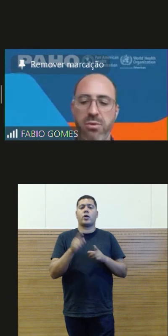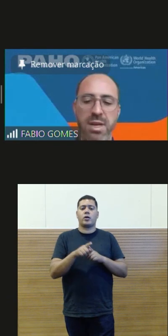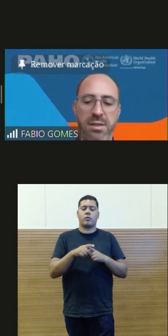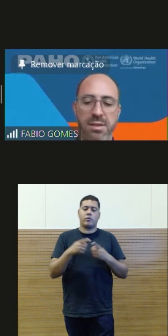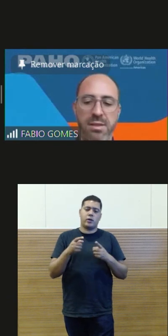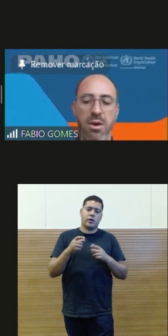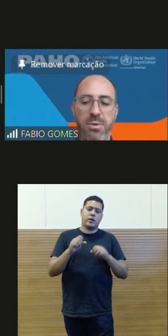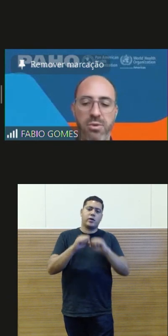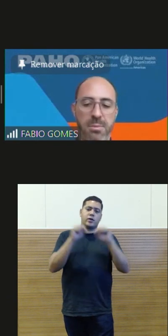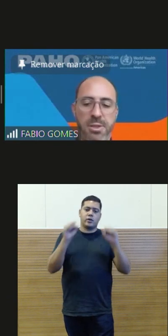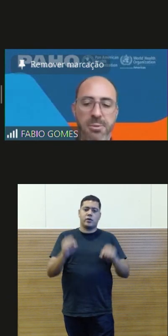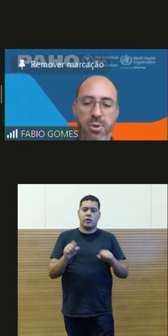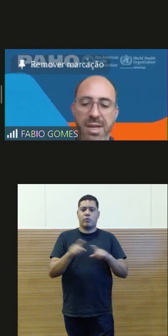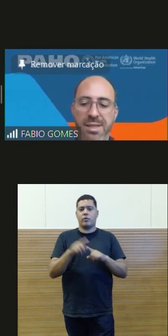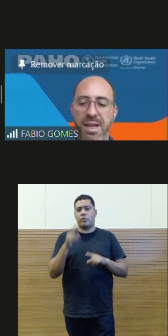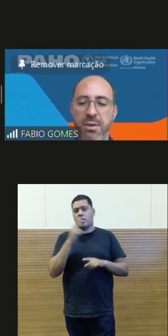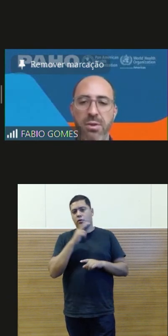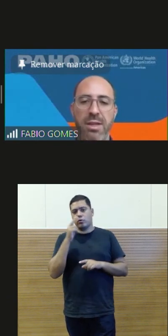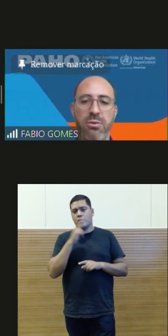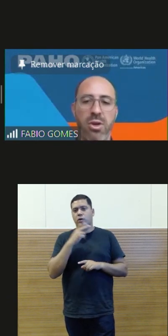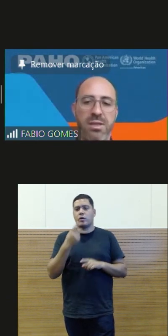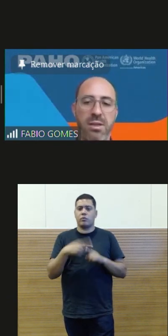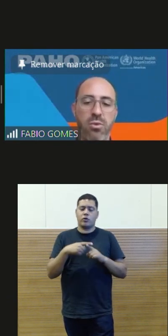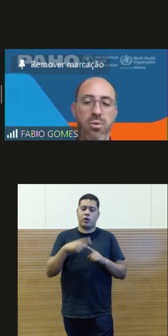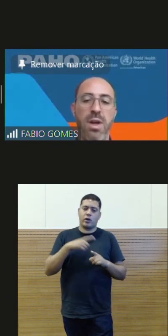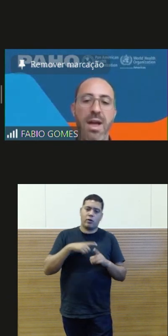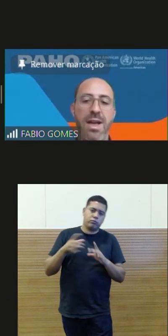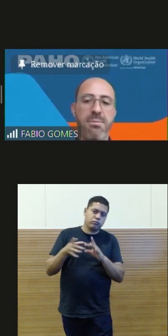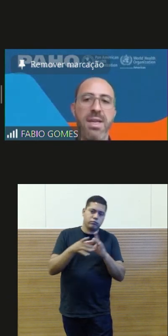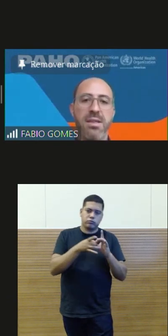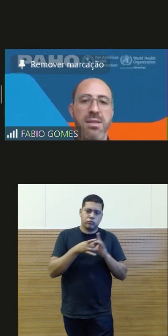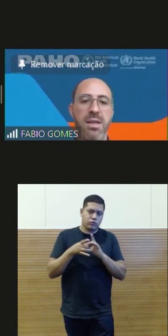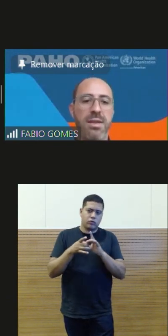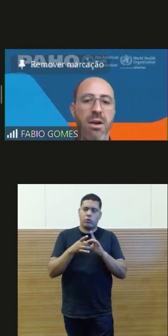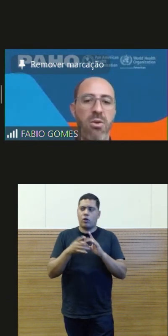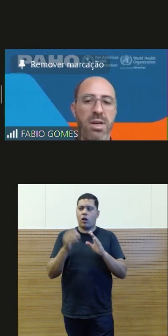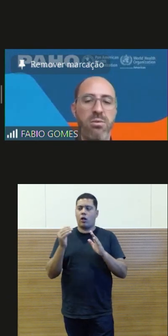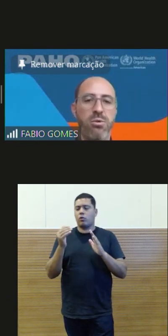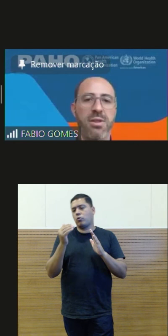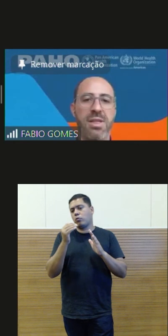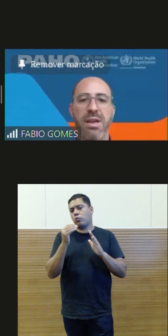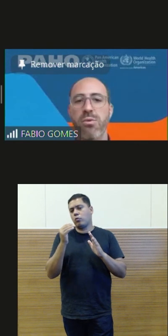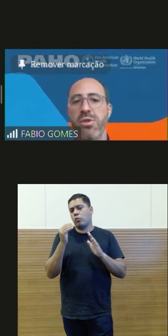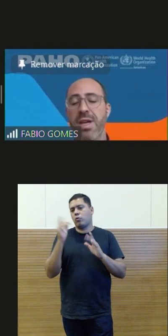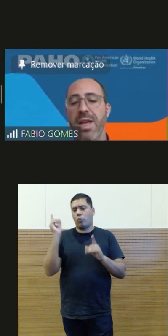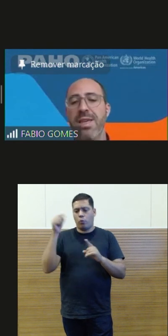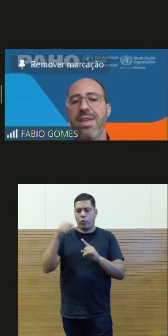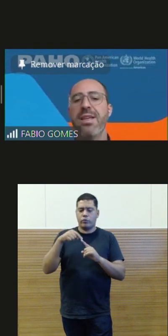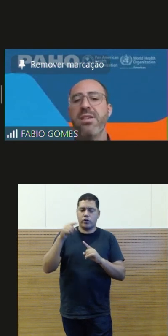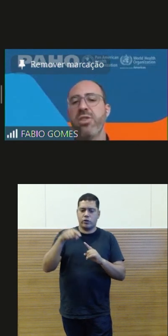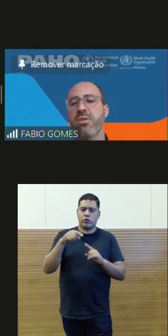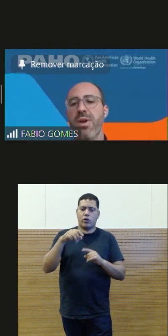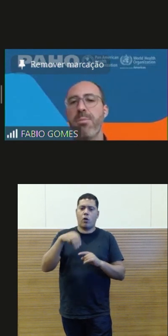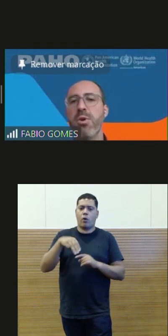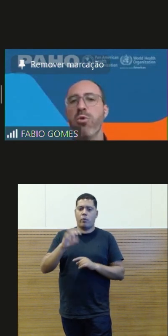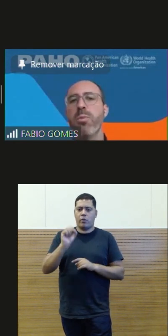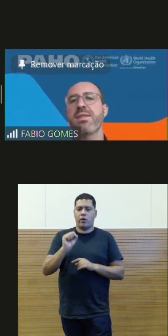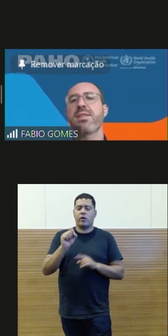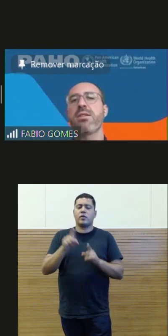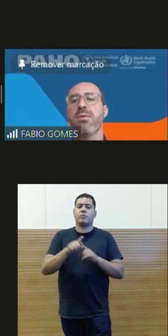starting to seek systems and to use the PAHO food profile system, because that follows